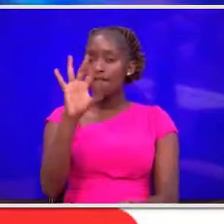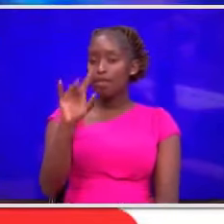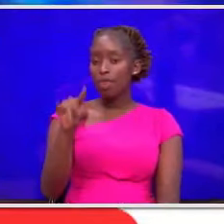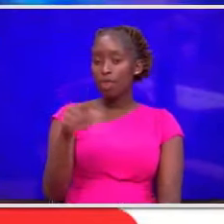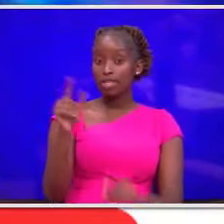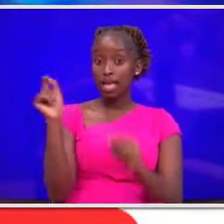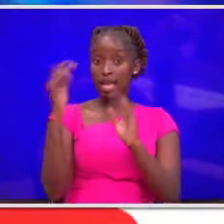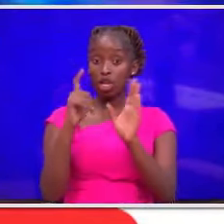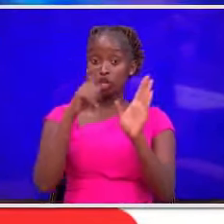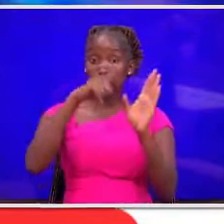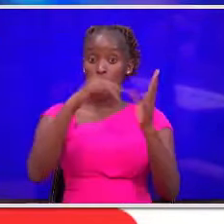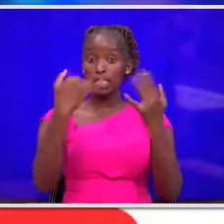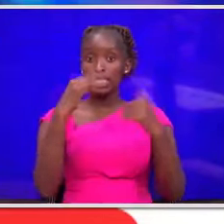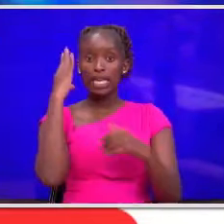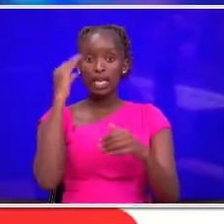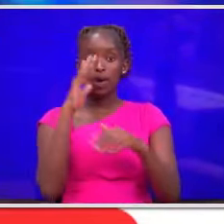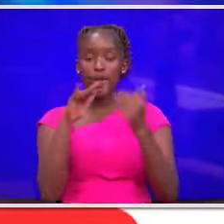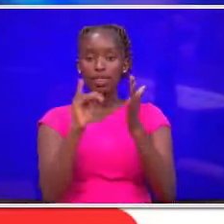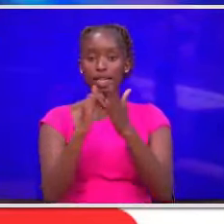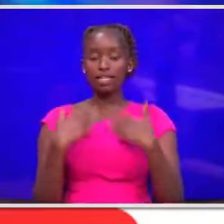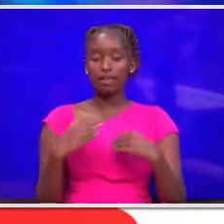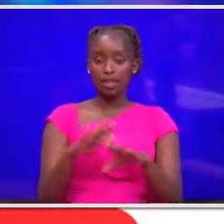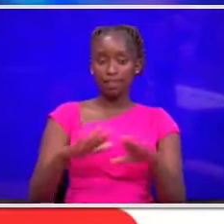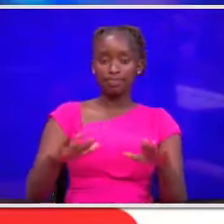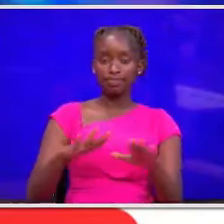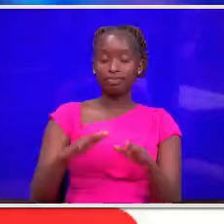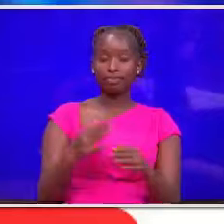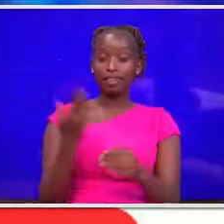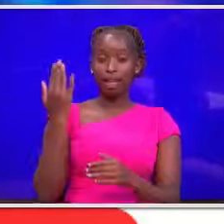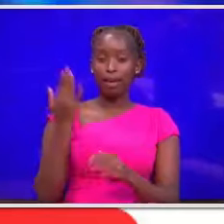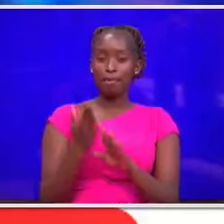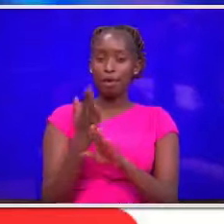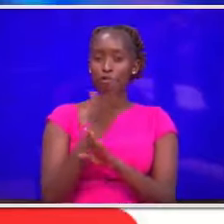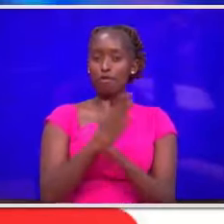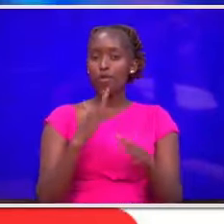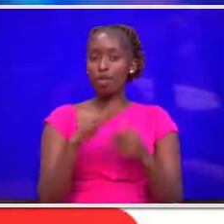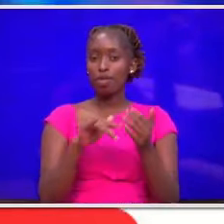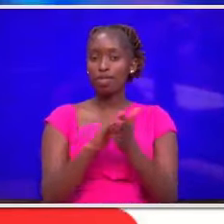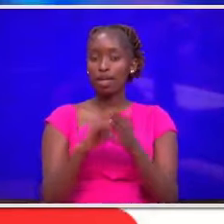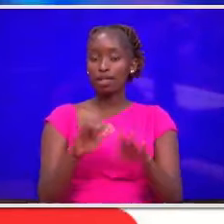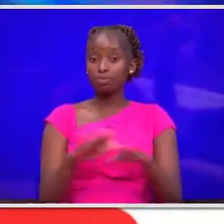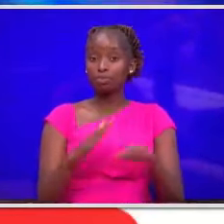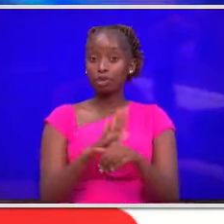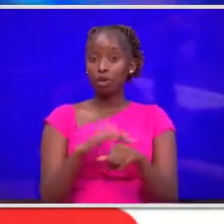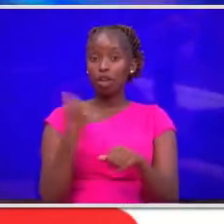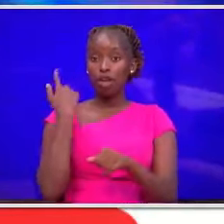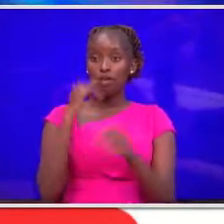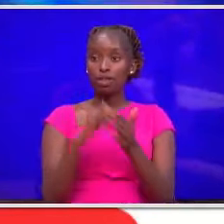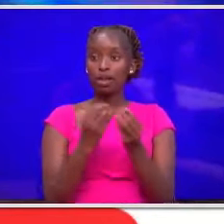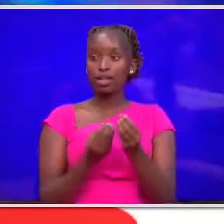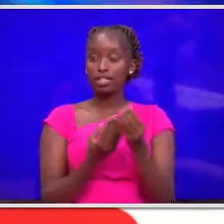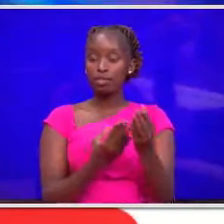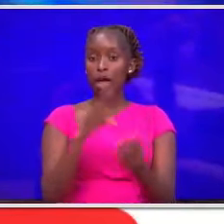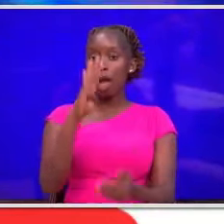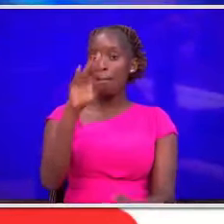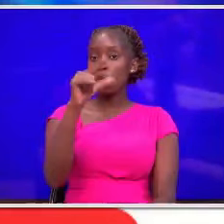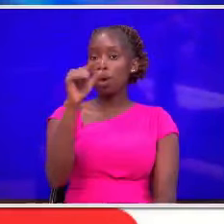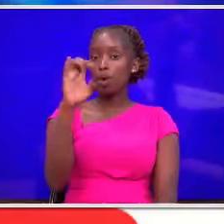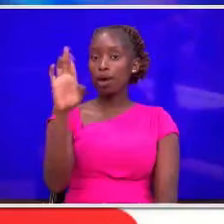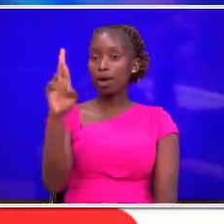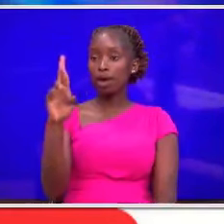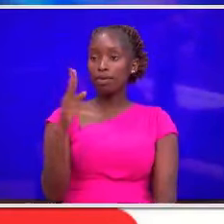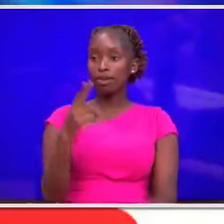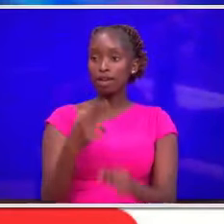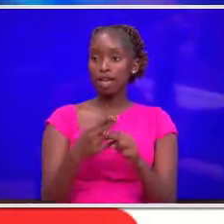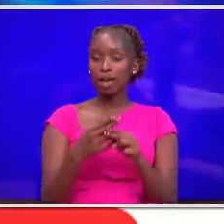to listen to the X space convened. Initially, the space called for the release of blogger Billy Semani, known on